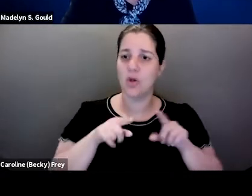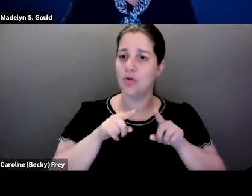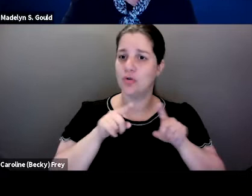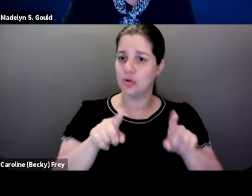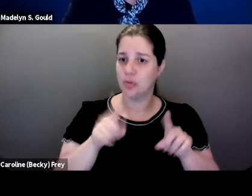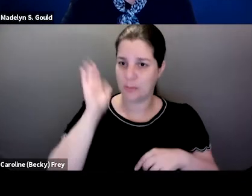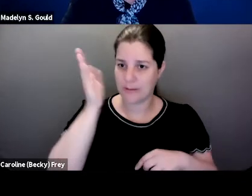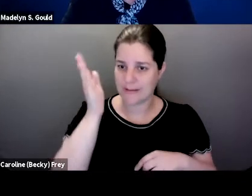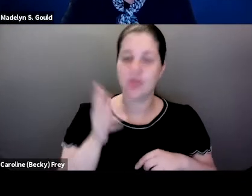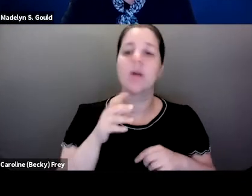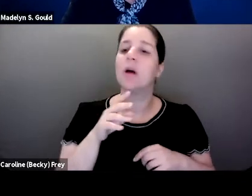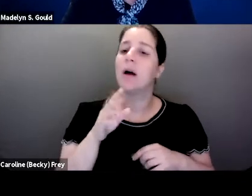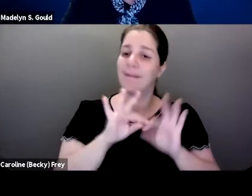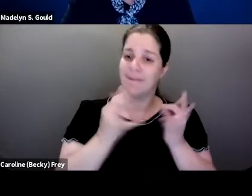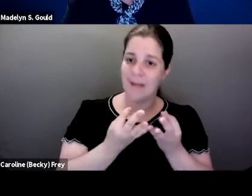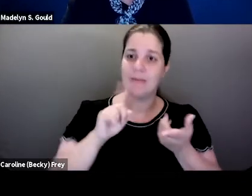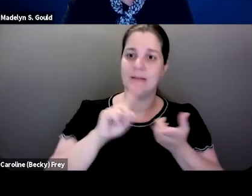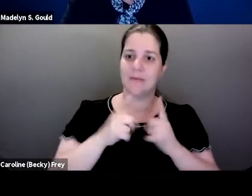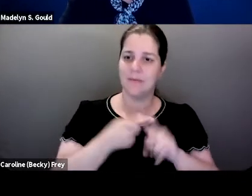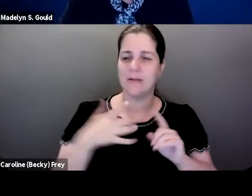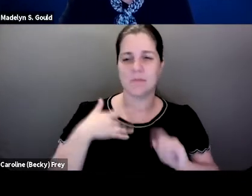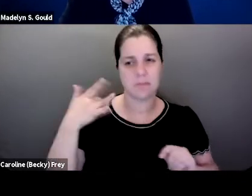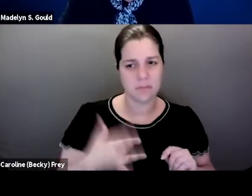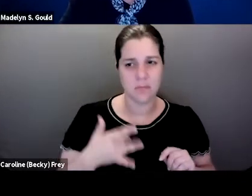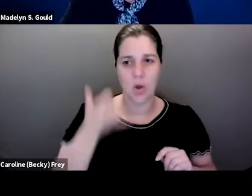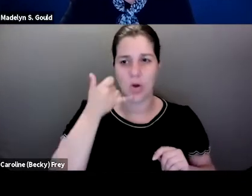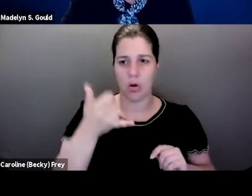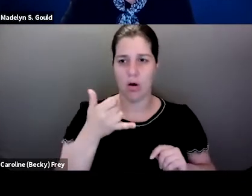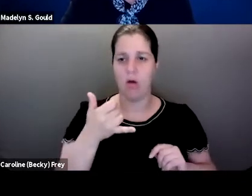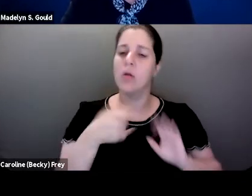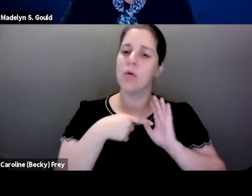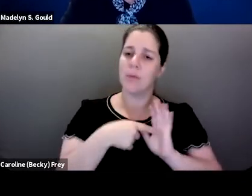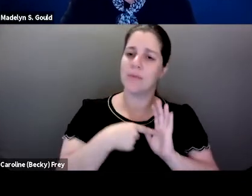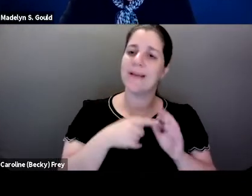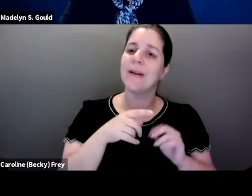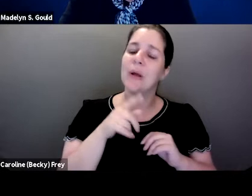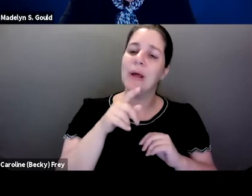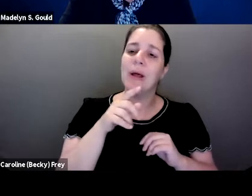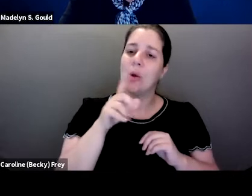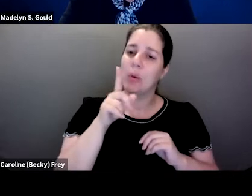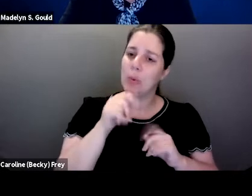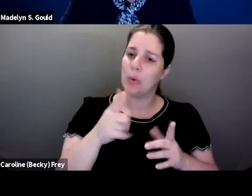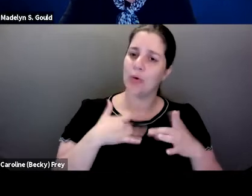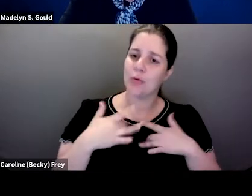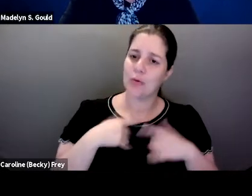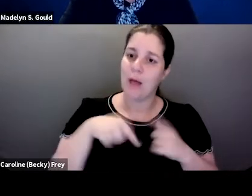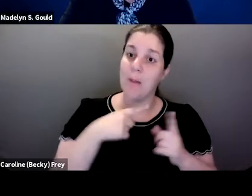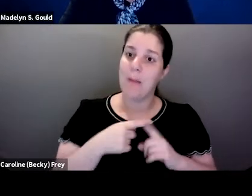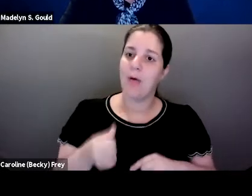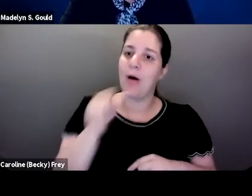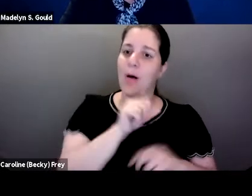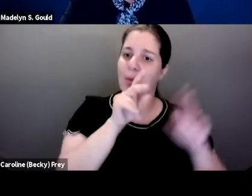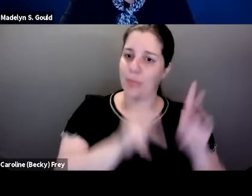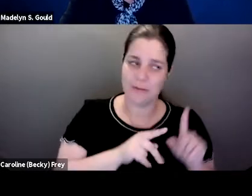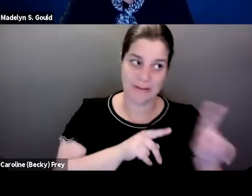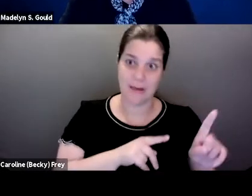and friends often call on behalf of someone who they're worried about. And these folks who are calling on